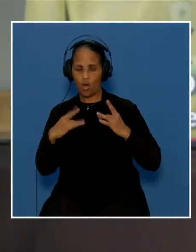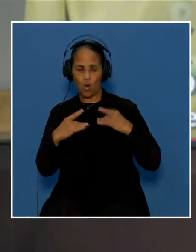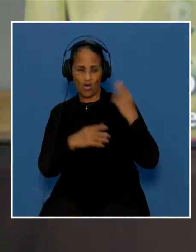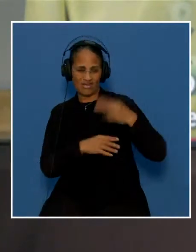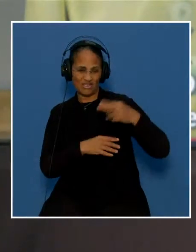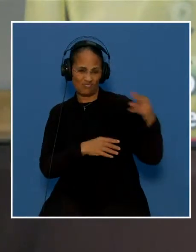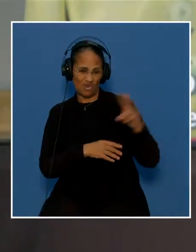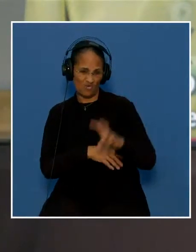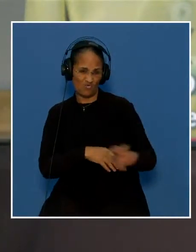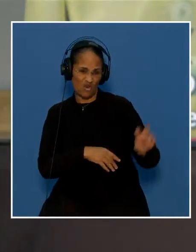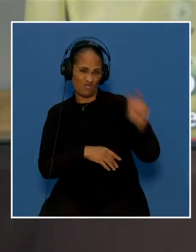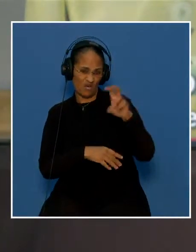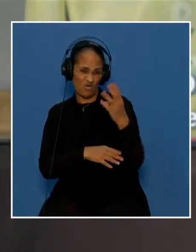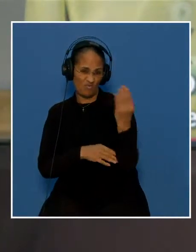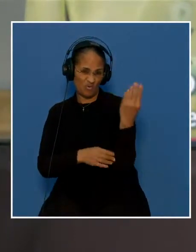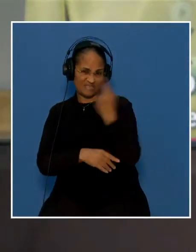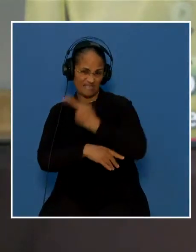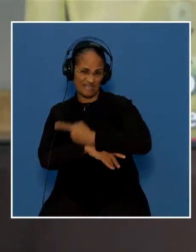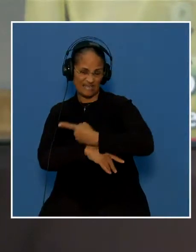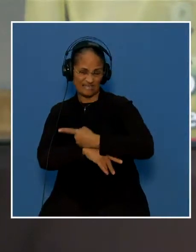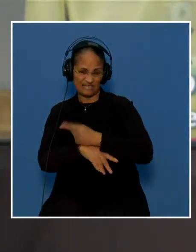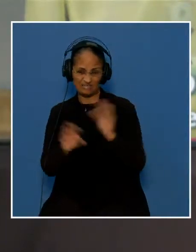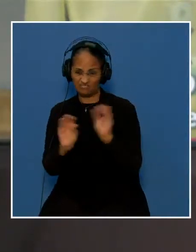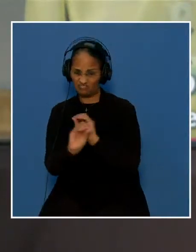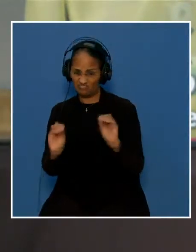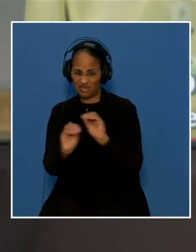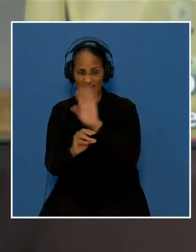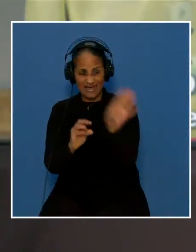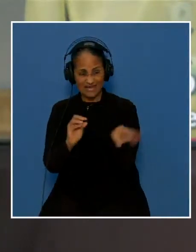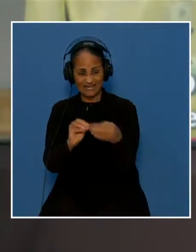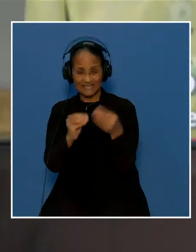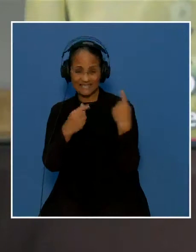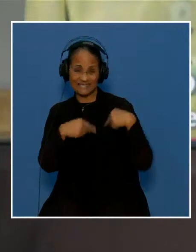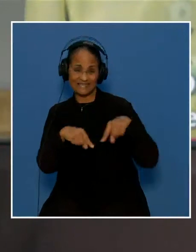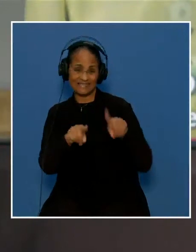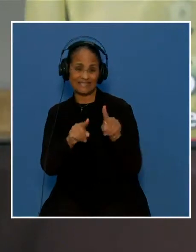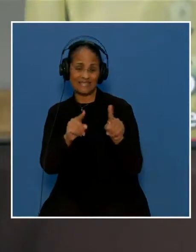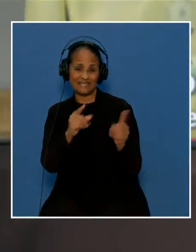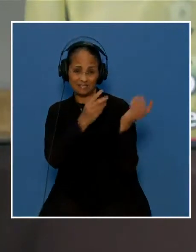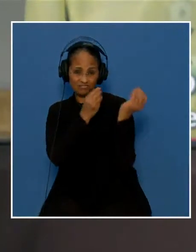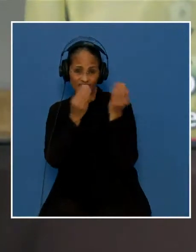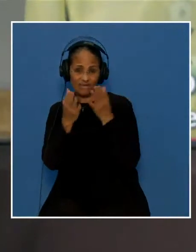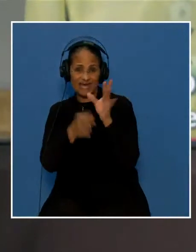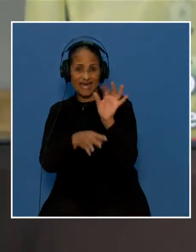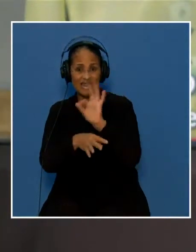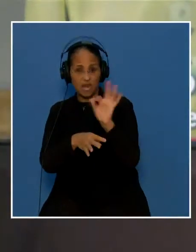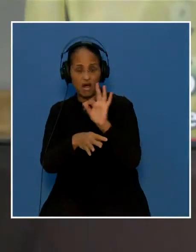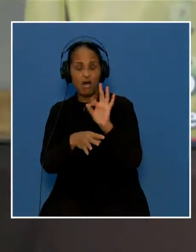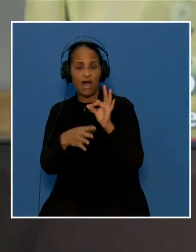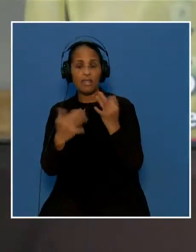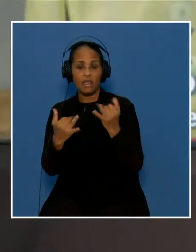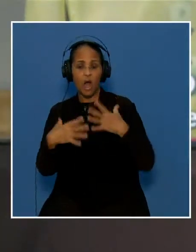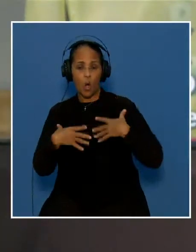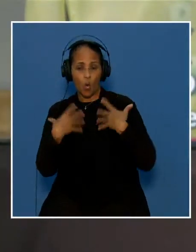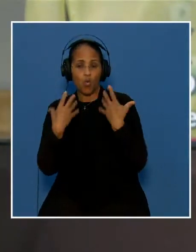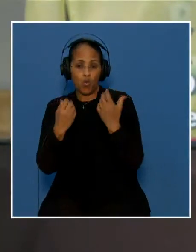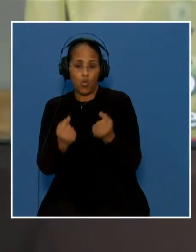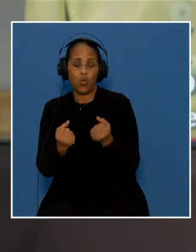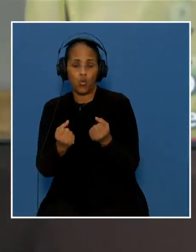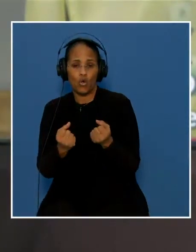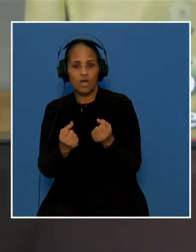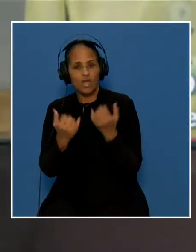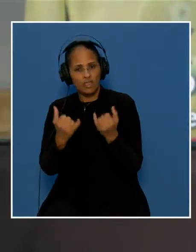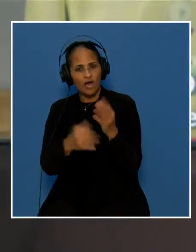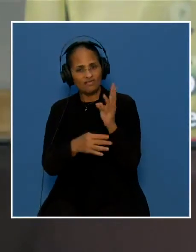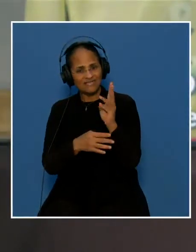of travel within the past 14 days. Additionally, since the last update, 9 cases have recovered. Bermuda now has